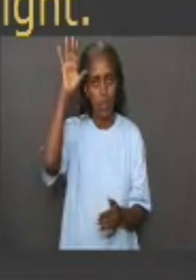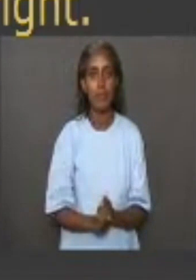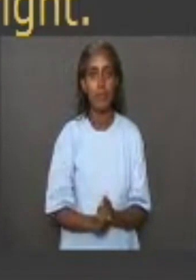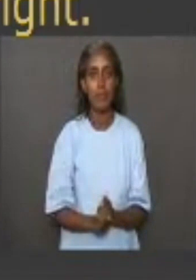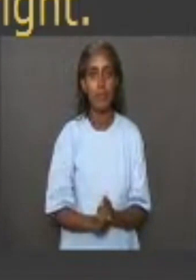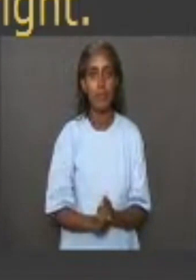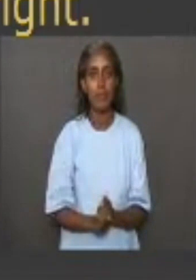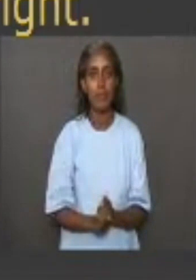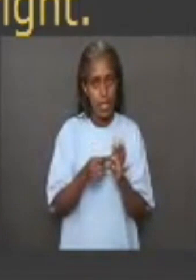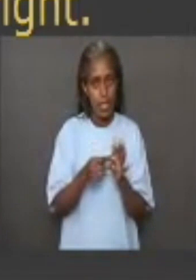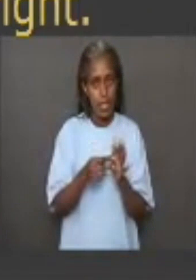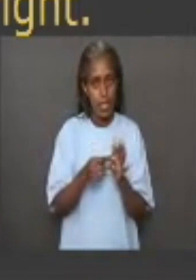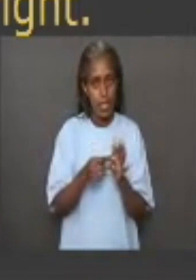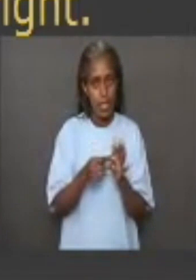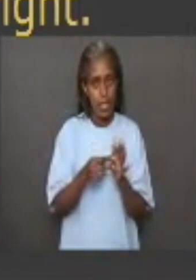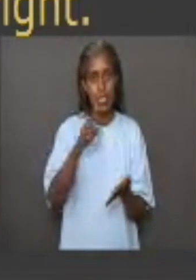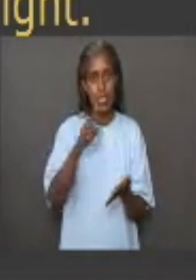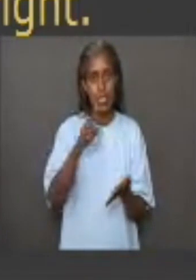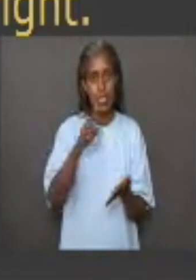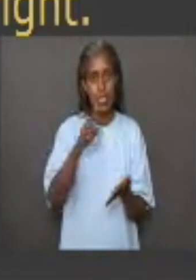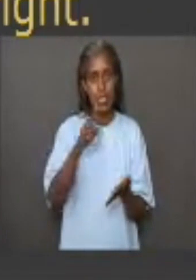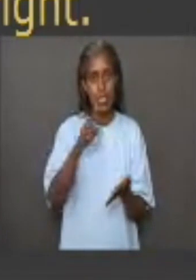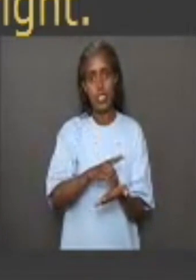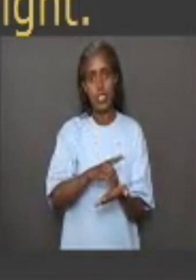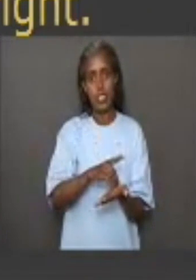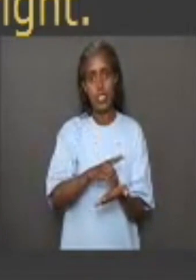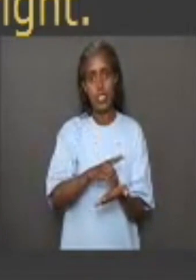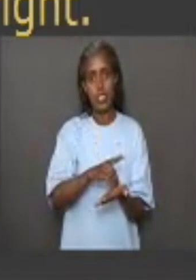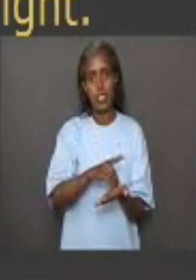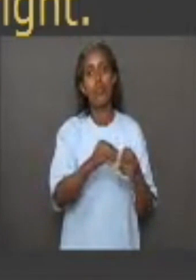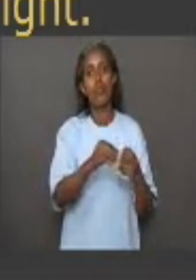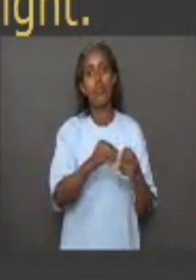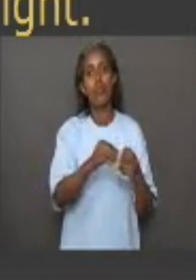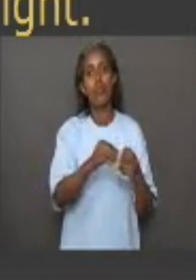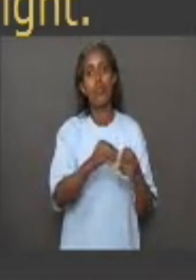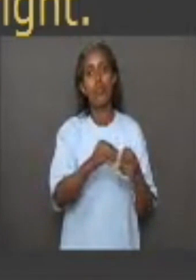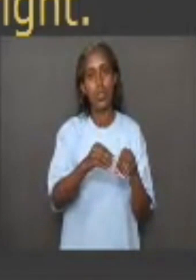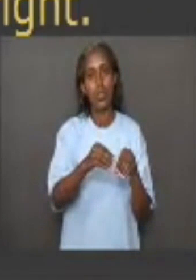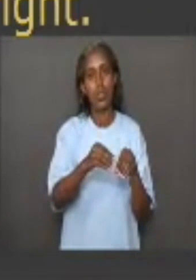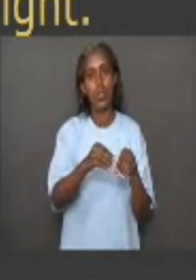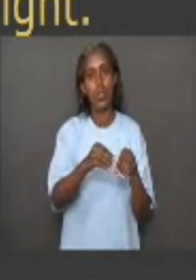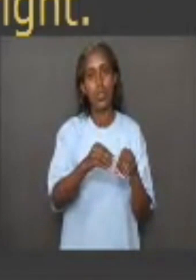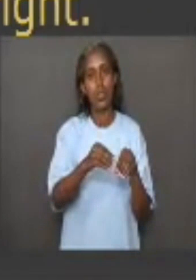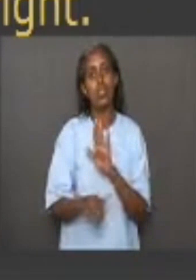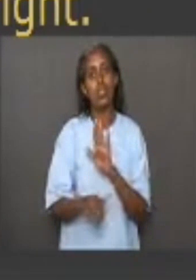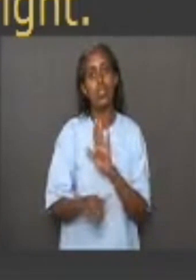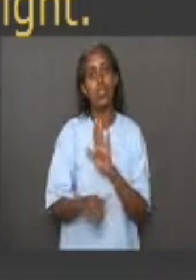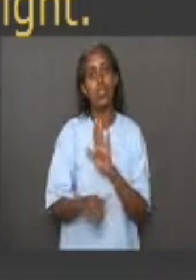means the decimal was moved to the left.